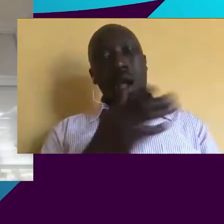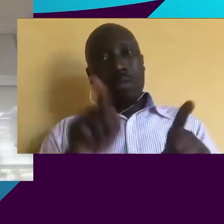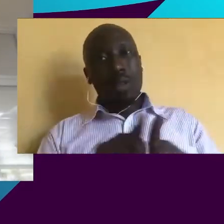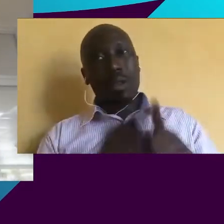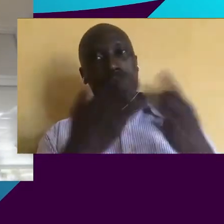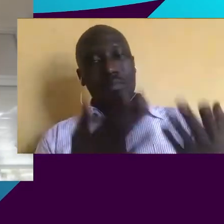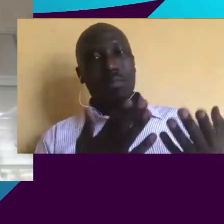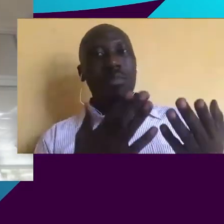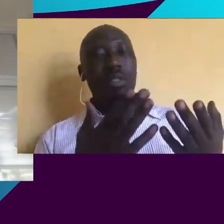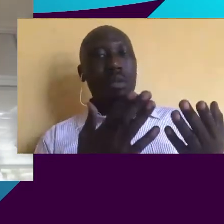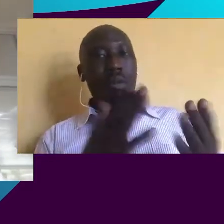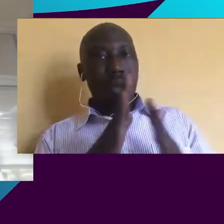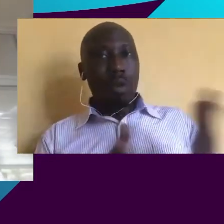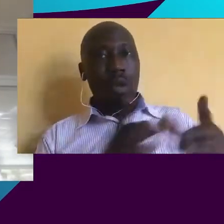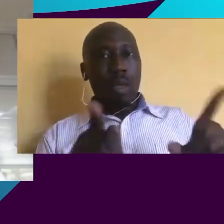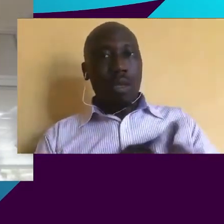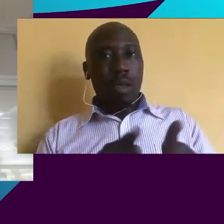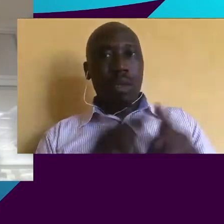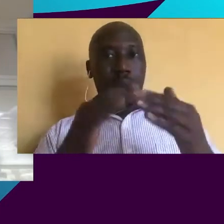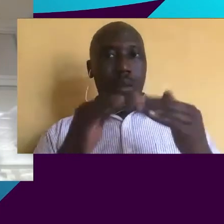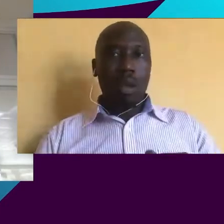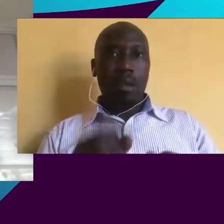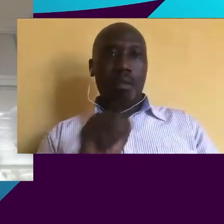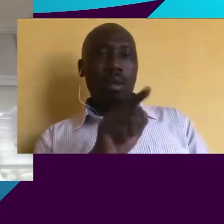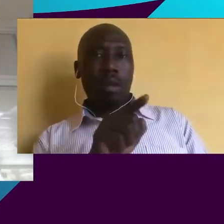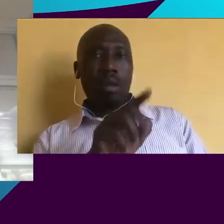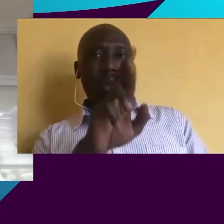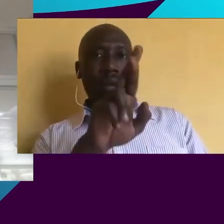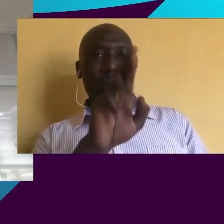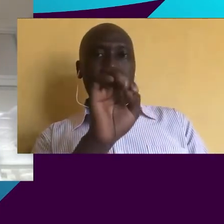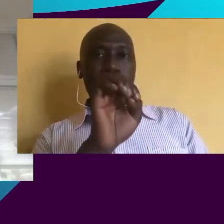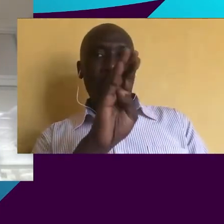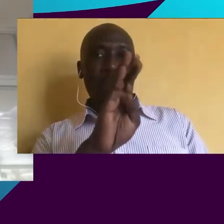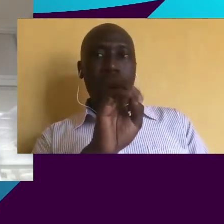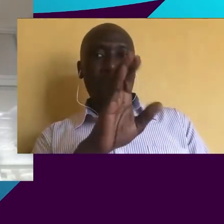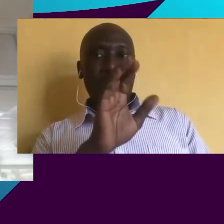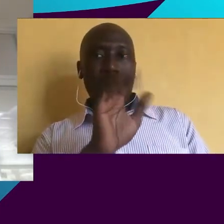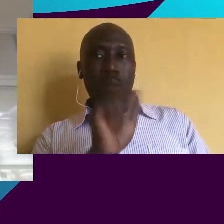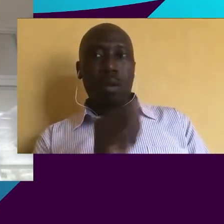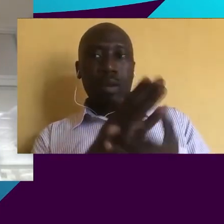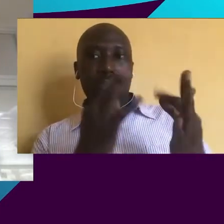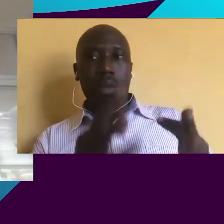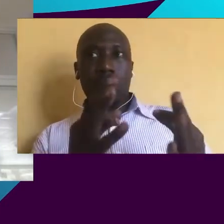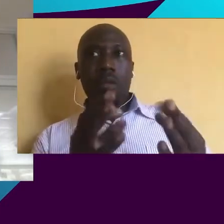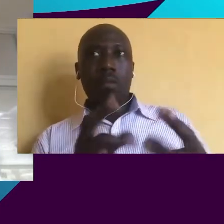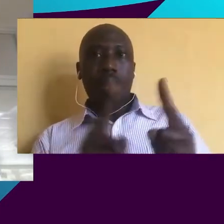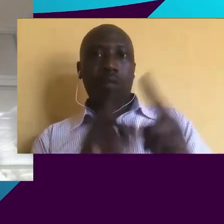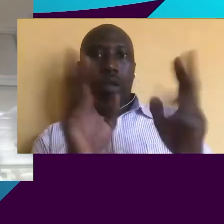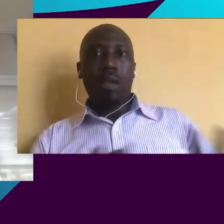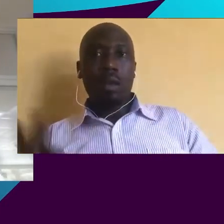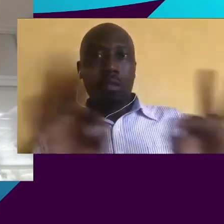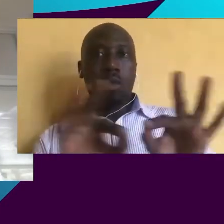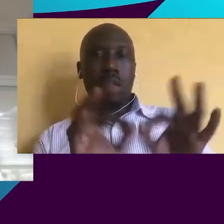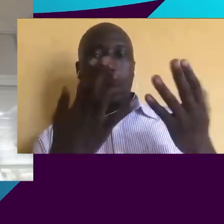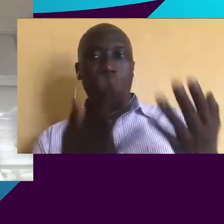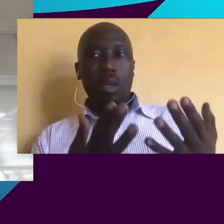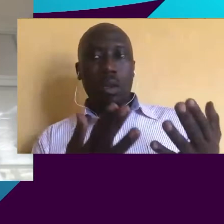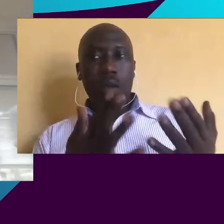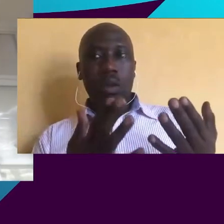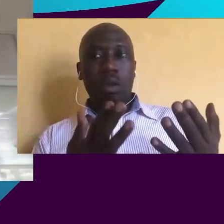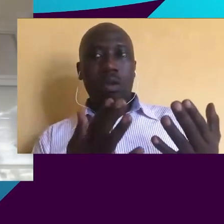Rebecca, something very important that you think you want to